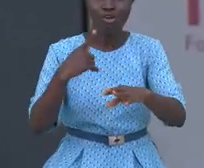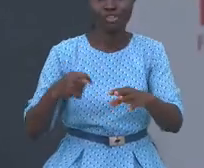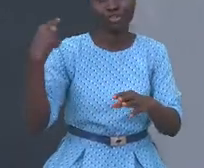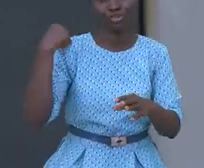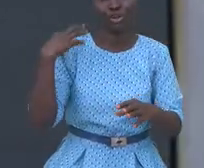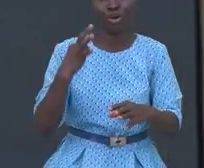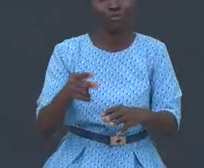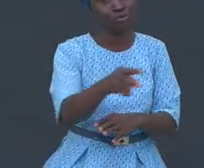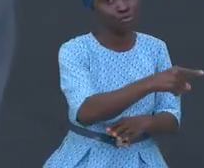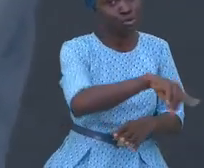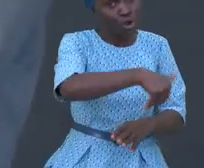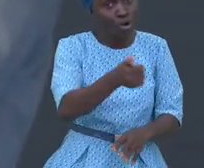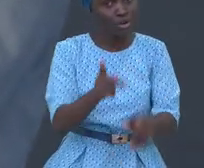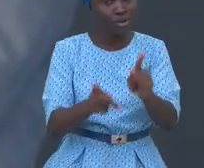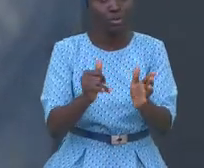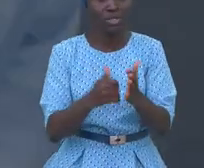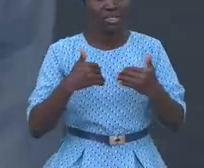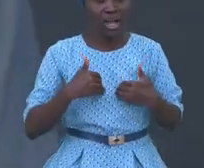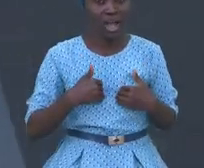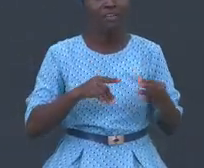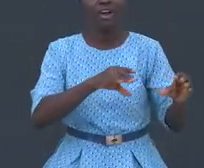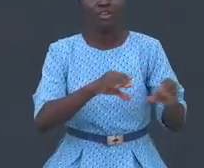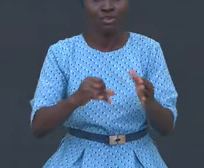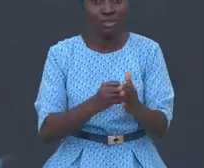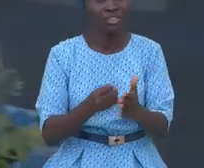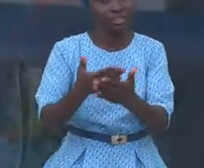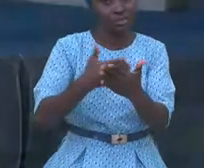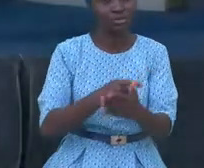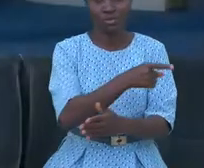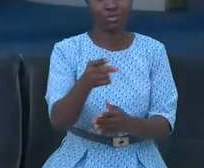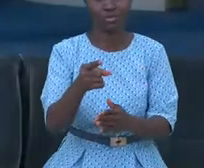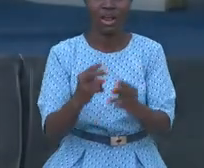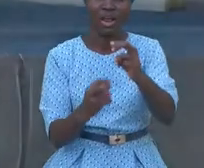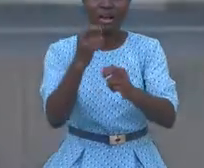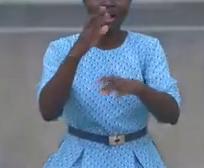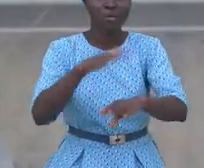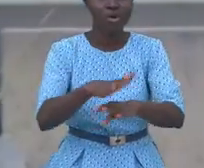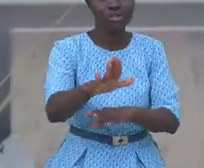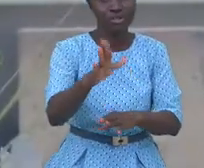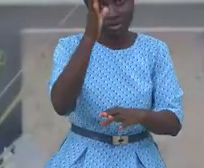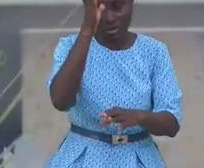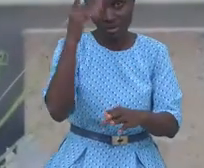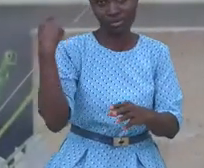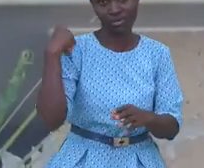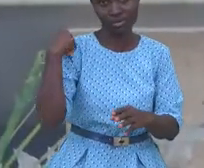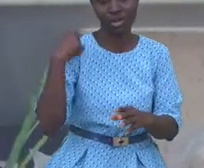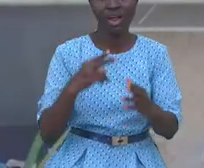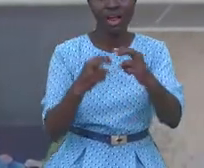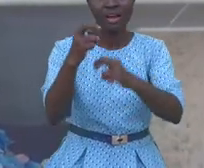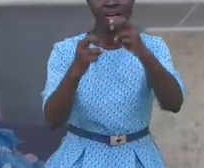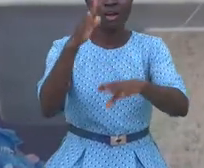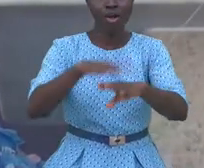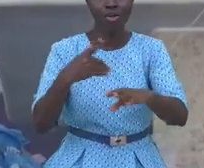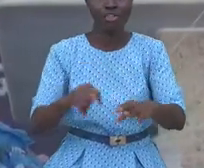have gone before you. Climb on your daddy's shoulder. Climb on the